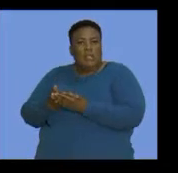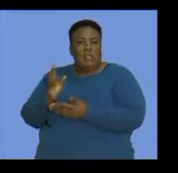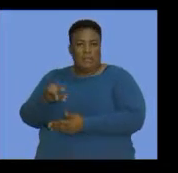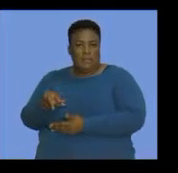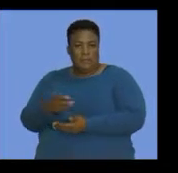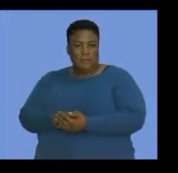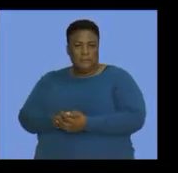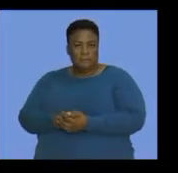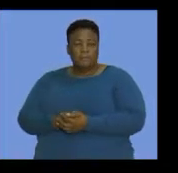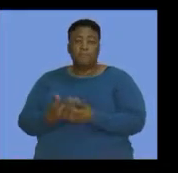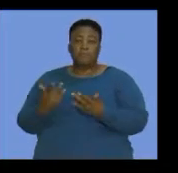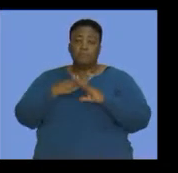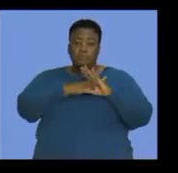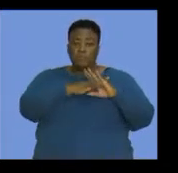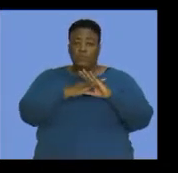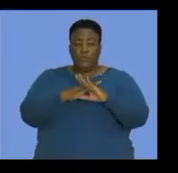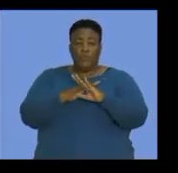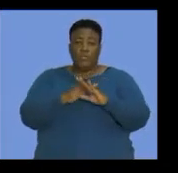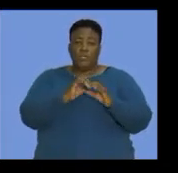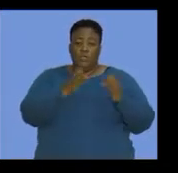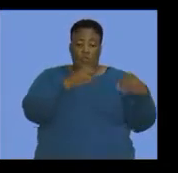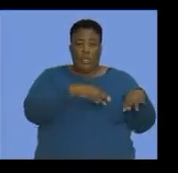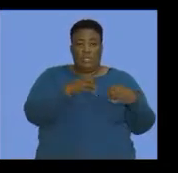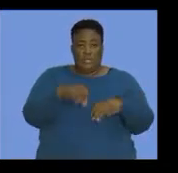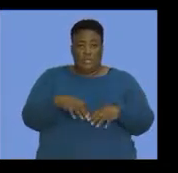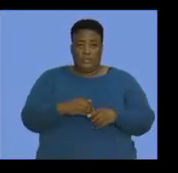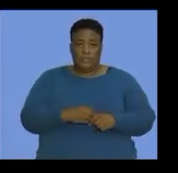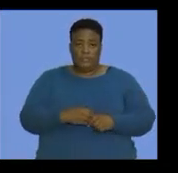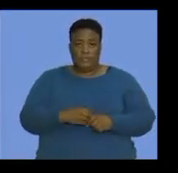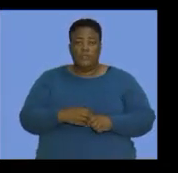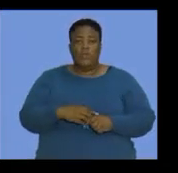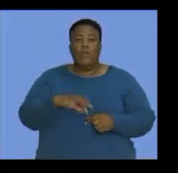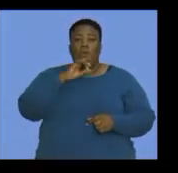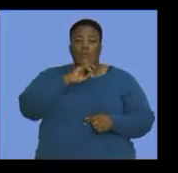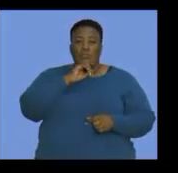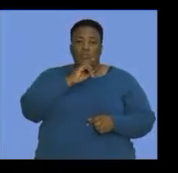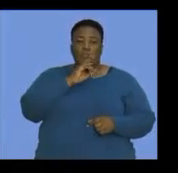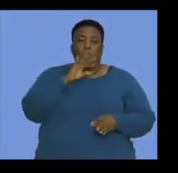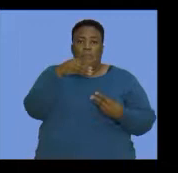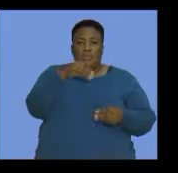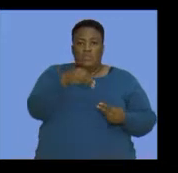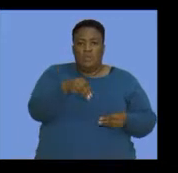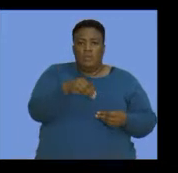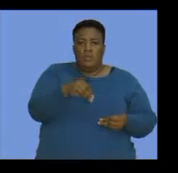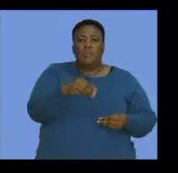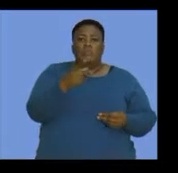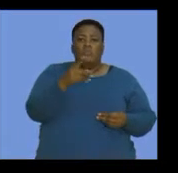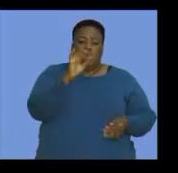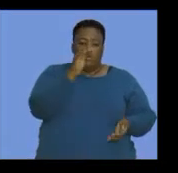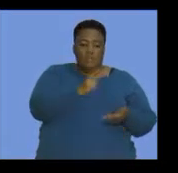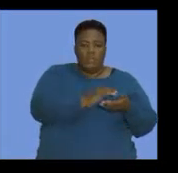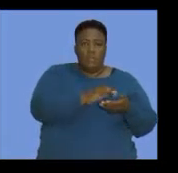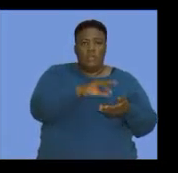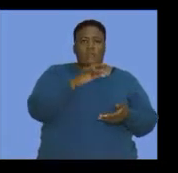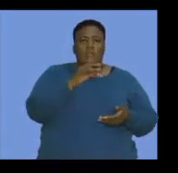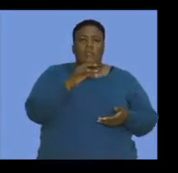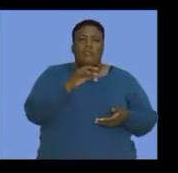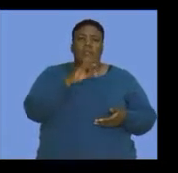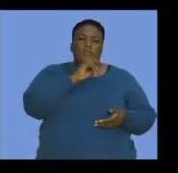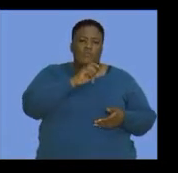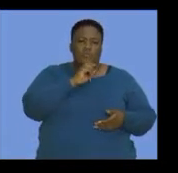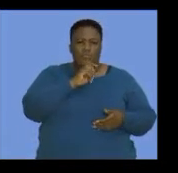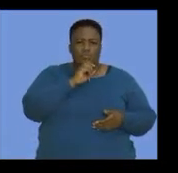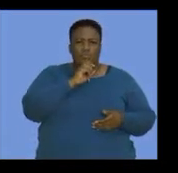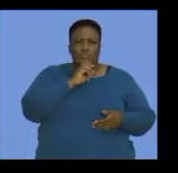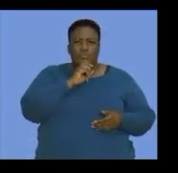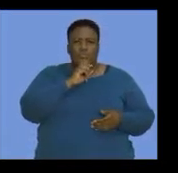we say repurposing them, to prevent wastage potentially of useful materials, thereby reducing the